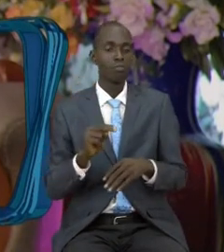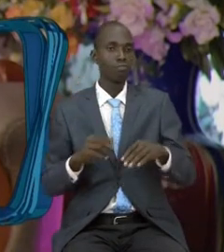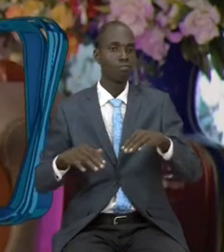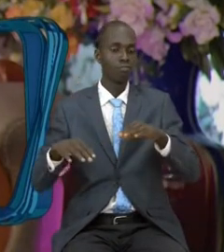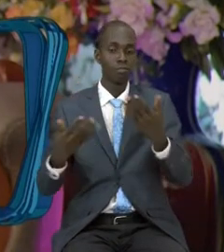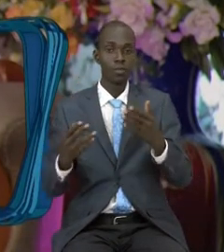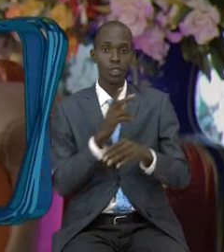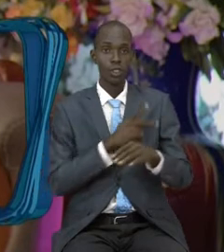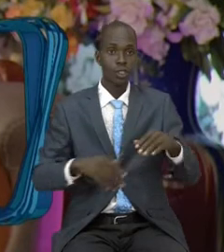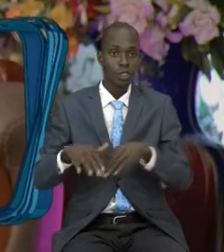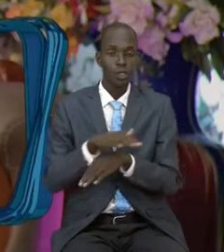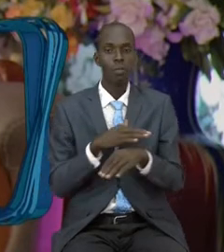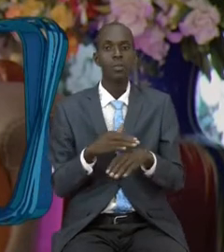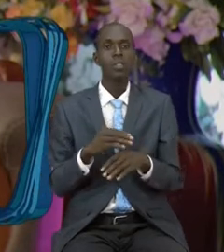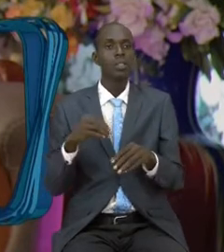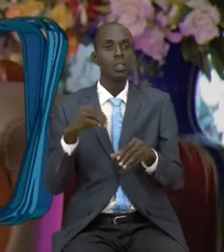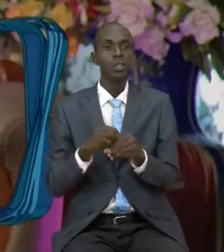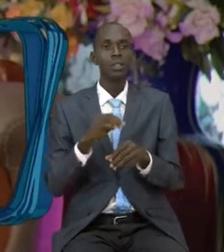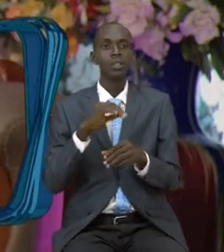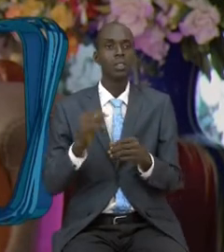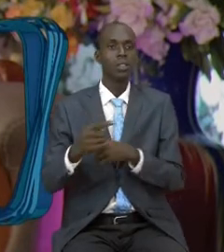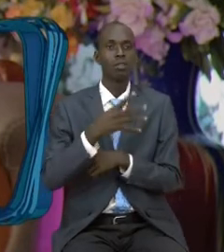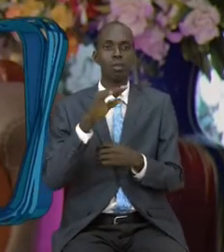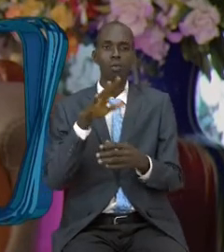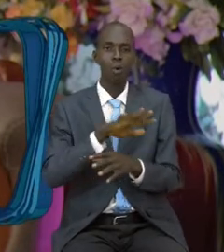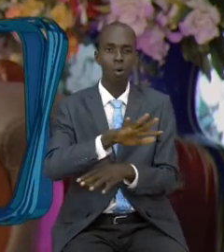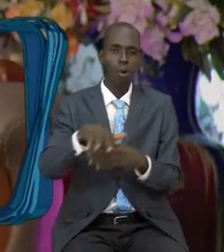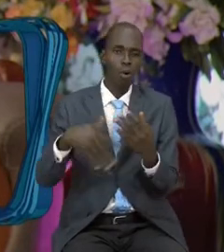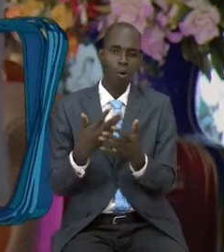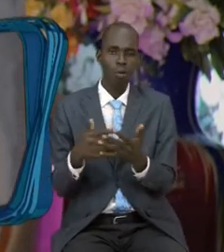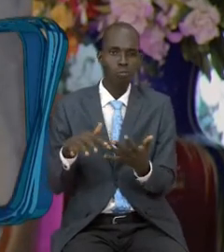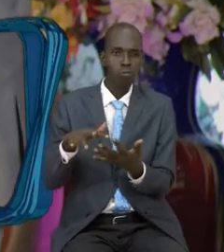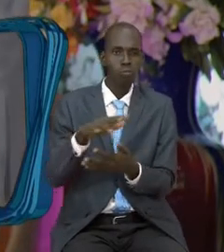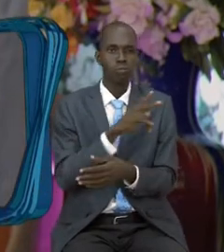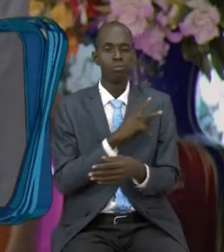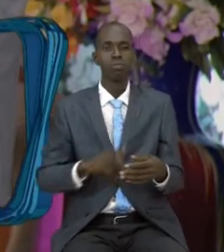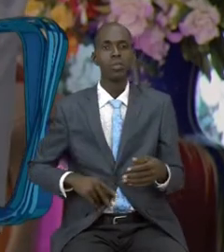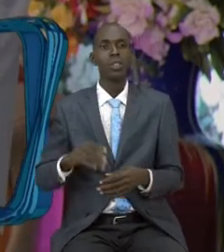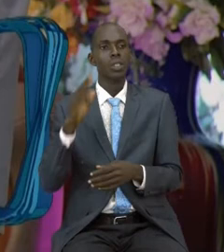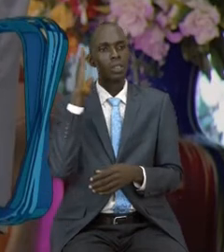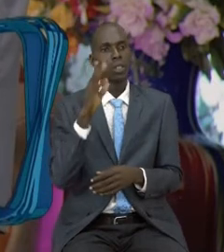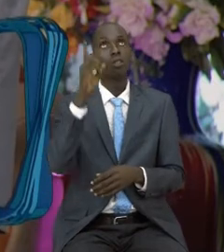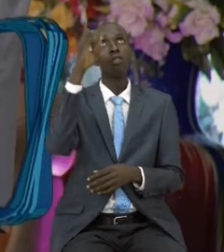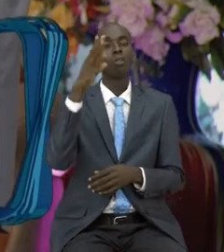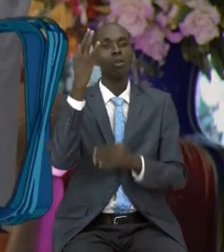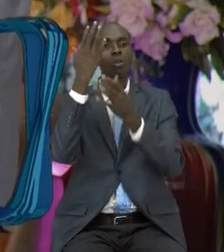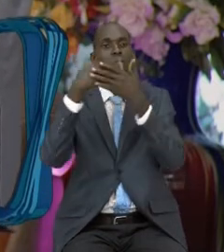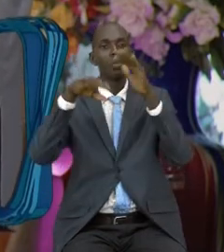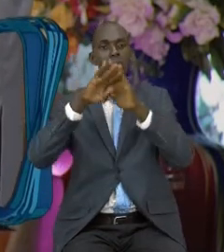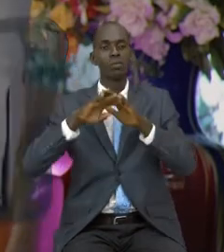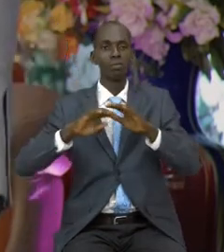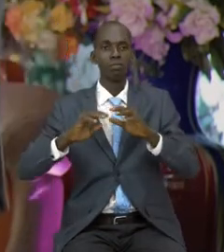four kings, worldwide kingdoms, shall the God of heaven set up a